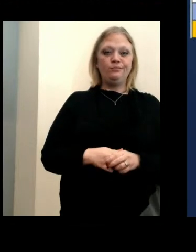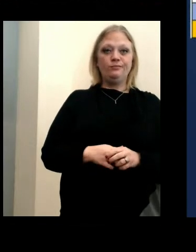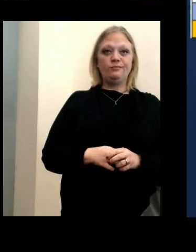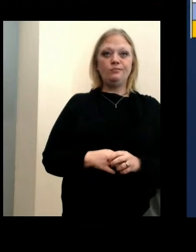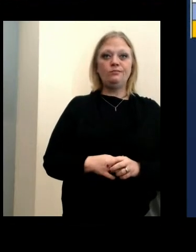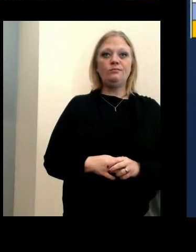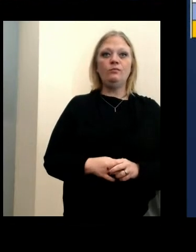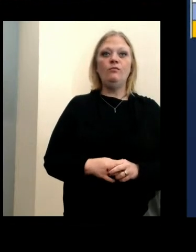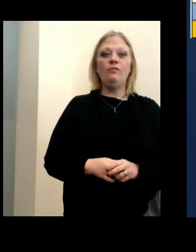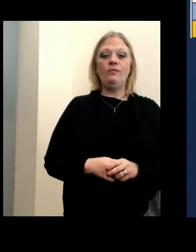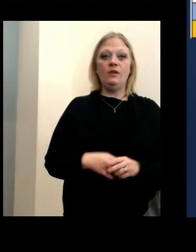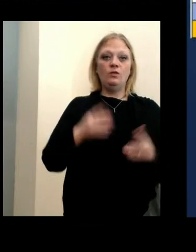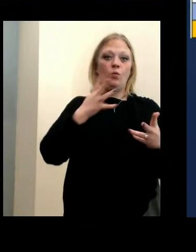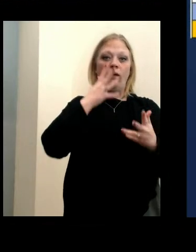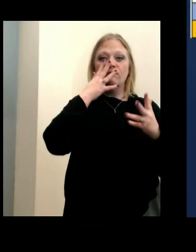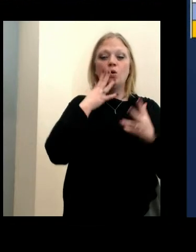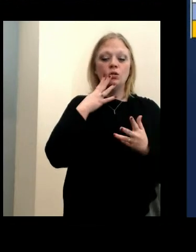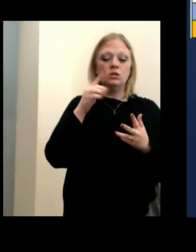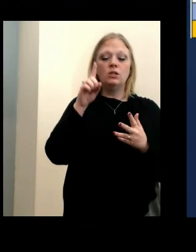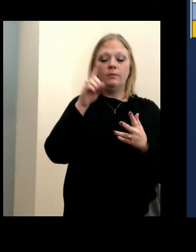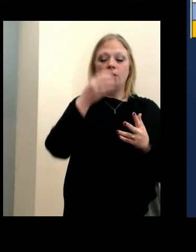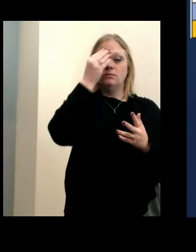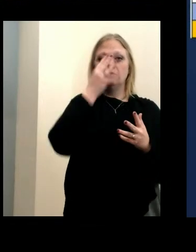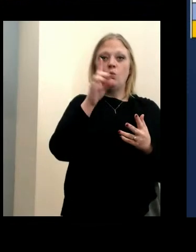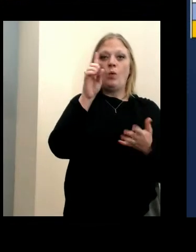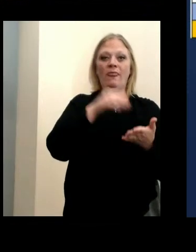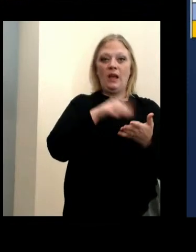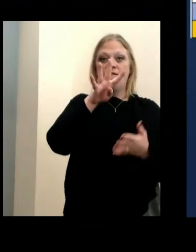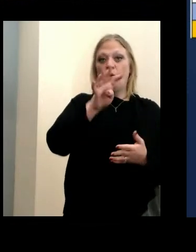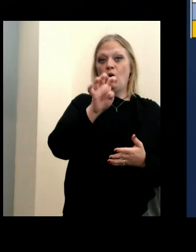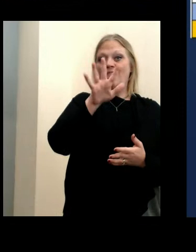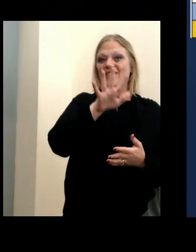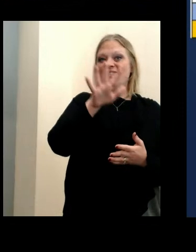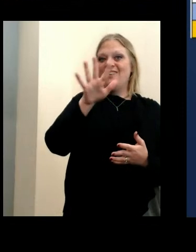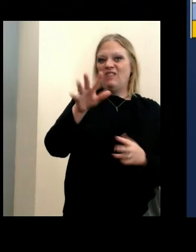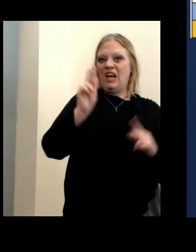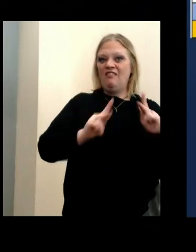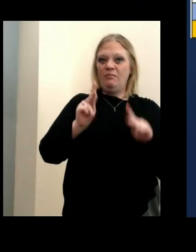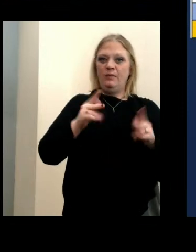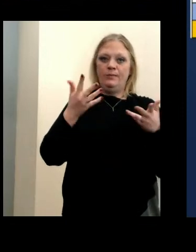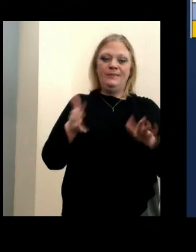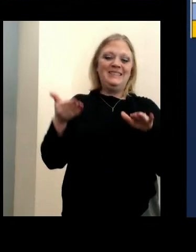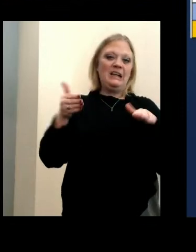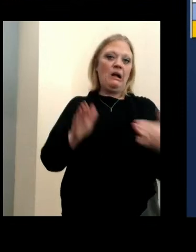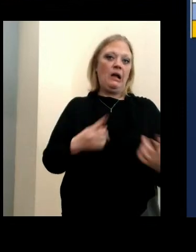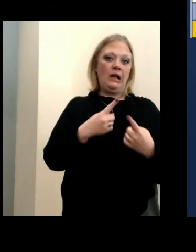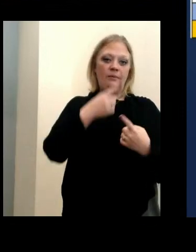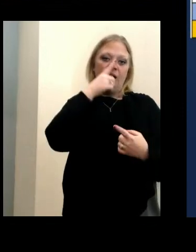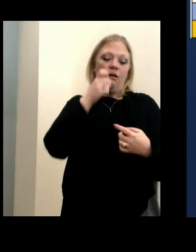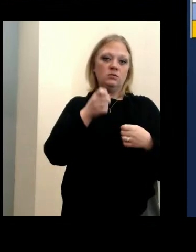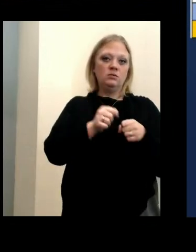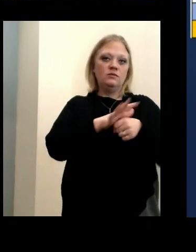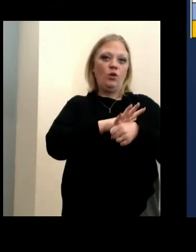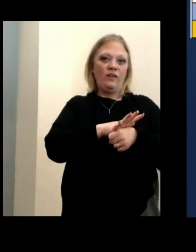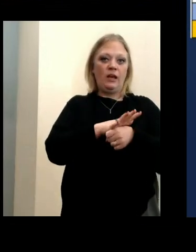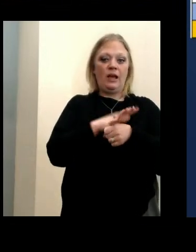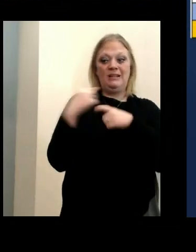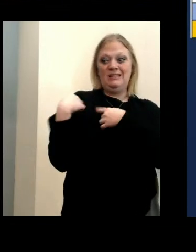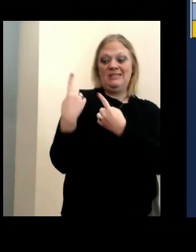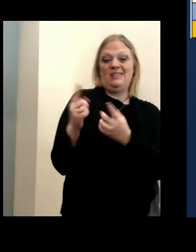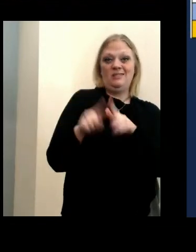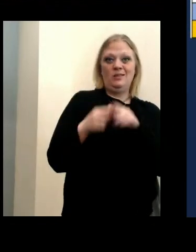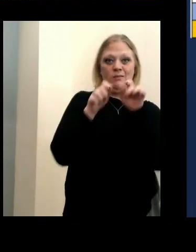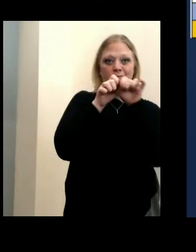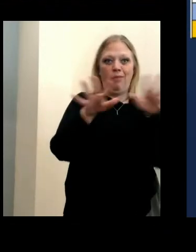Mortality data, unfortunately, we have to note that 1,455 people have died from COVID-19 since the beginning of the pandemic